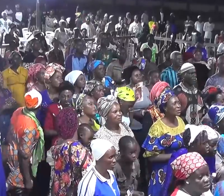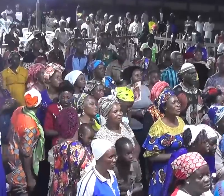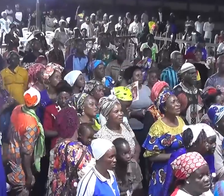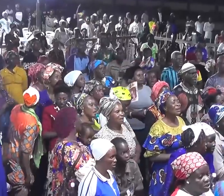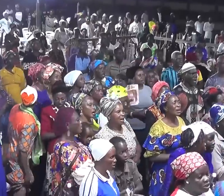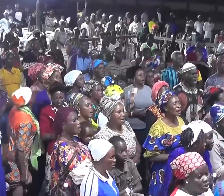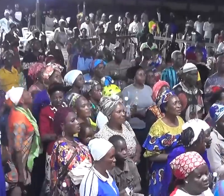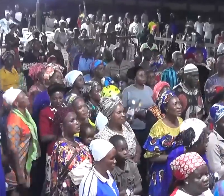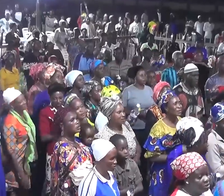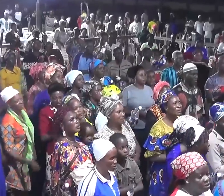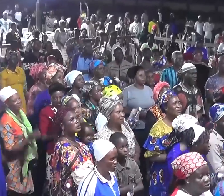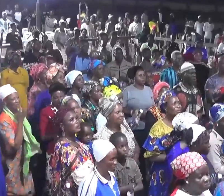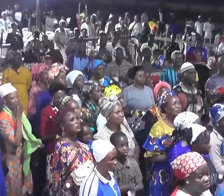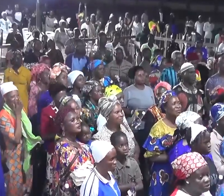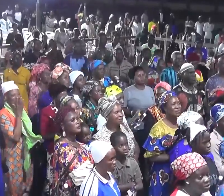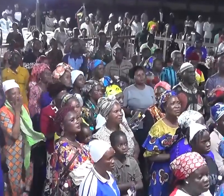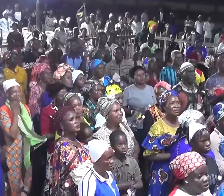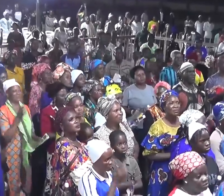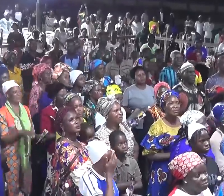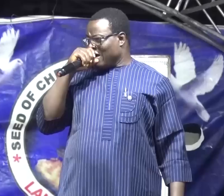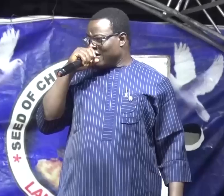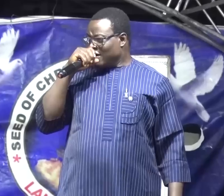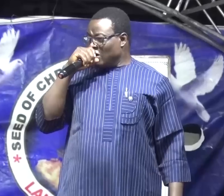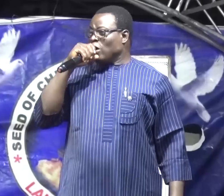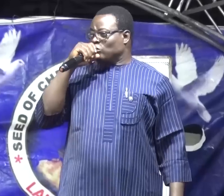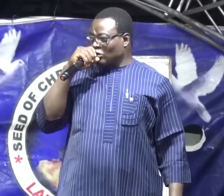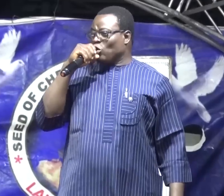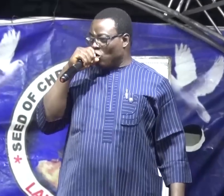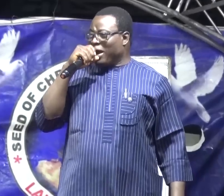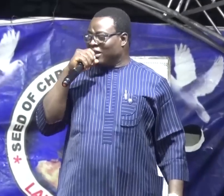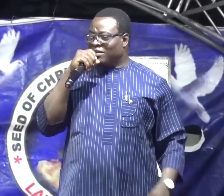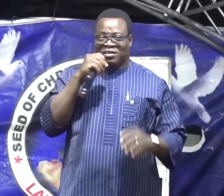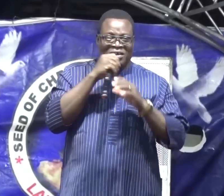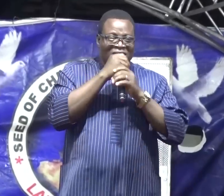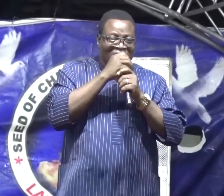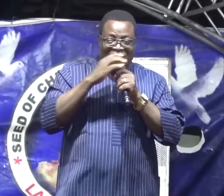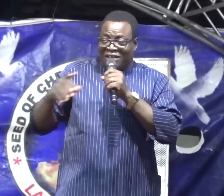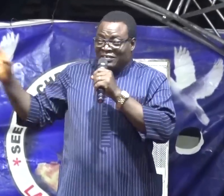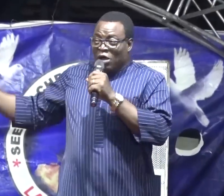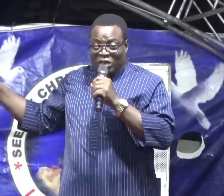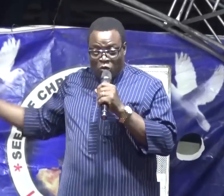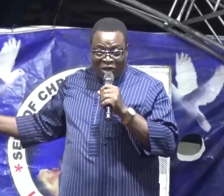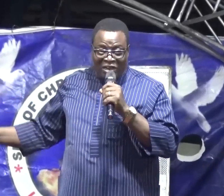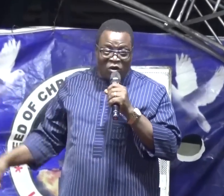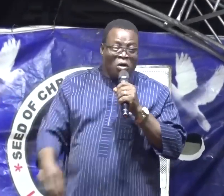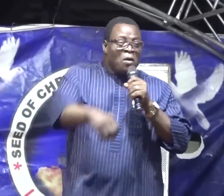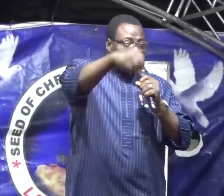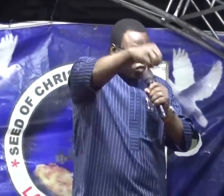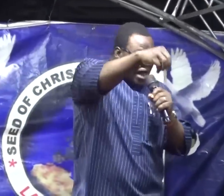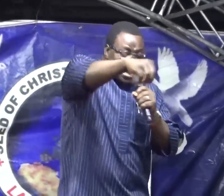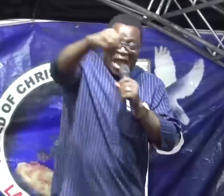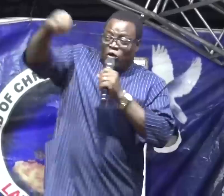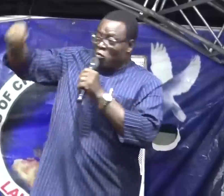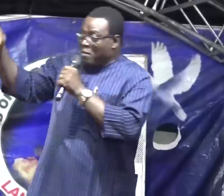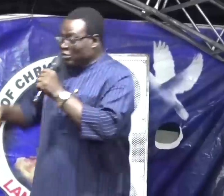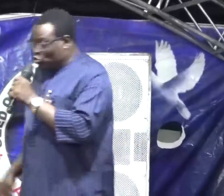Yes, Olamale. In Jesus' mighty name. Oh, we die. The east man. You are got to go back. When the battle is done. You know, say you did. You are leading.